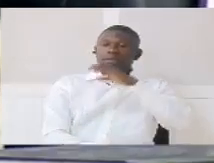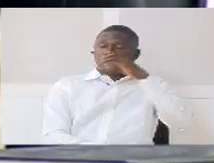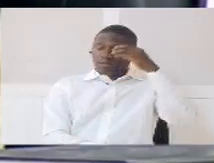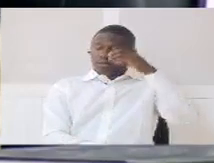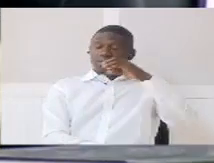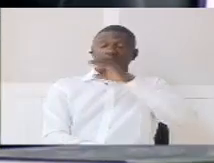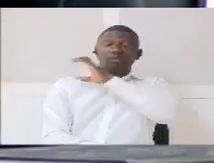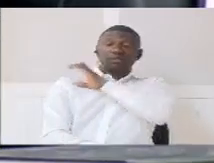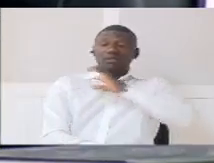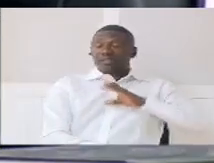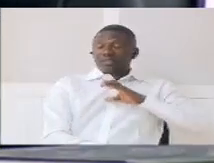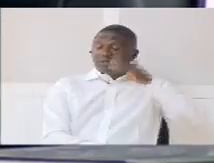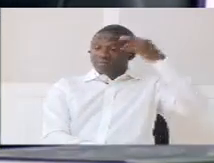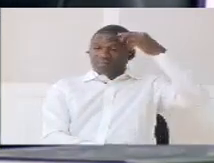Justice.